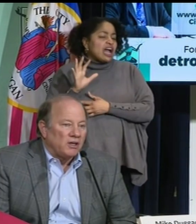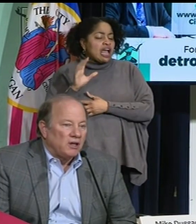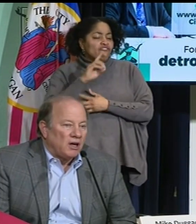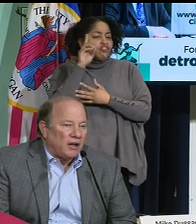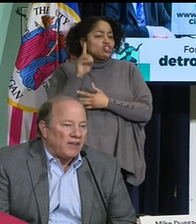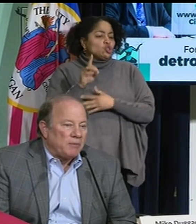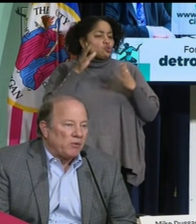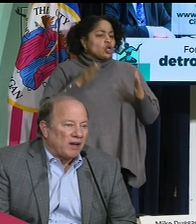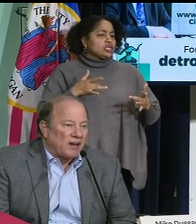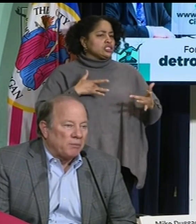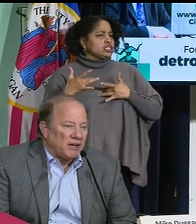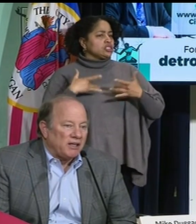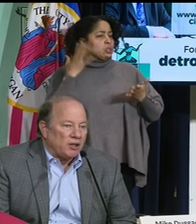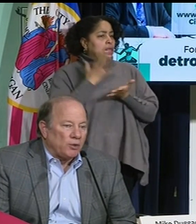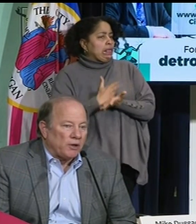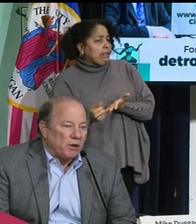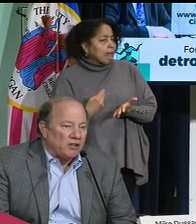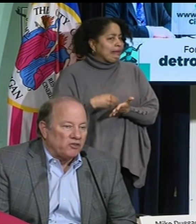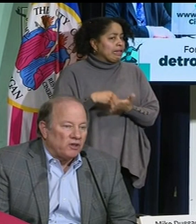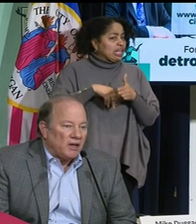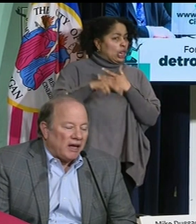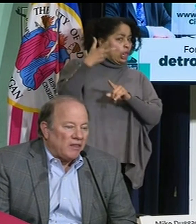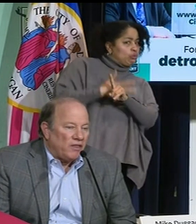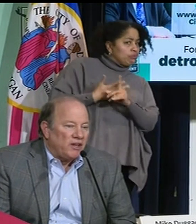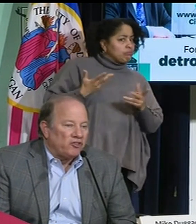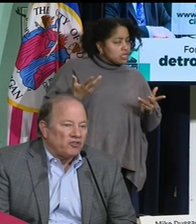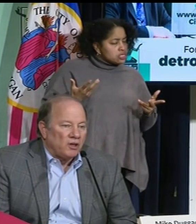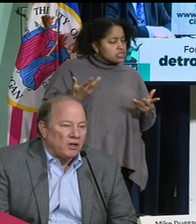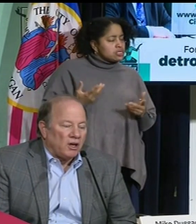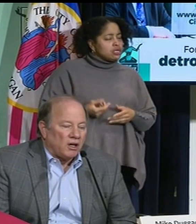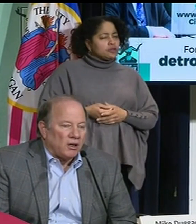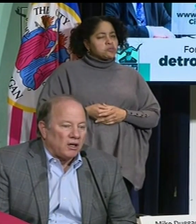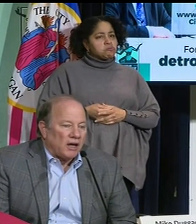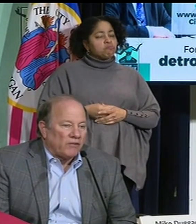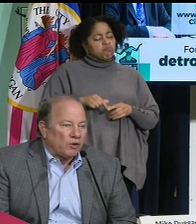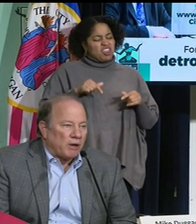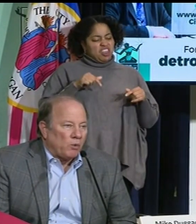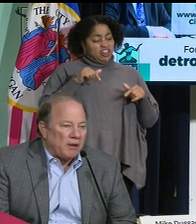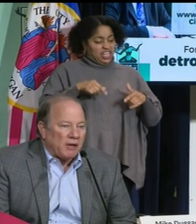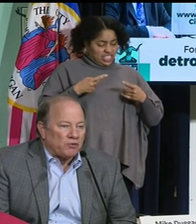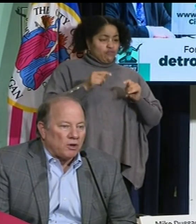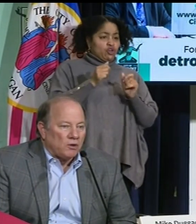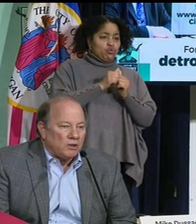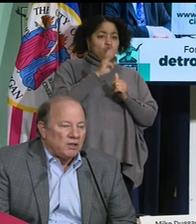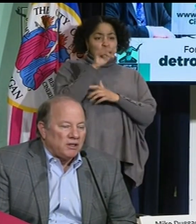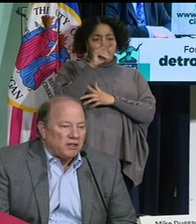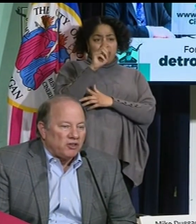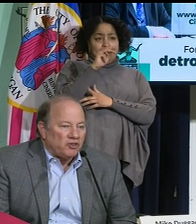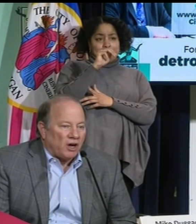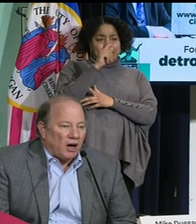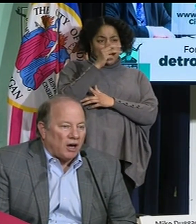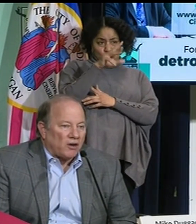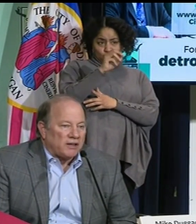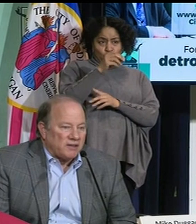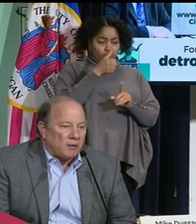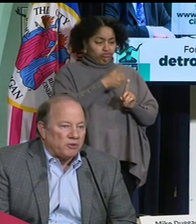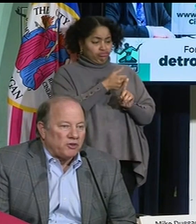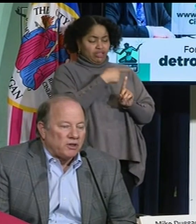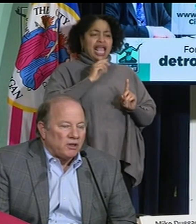concerned they may run out of money in 3 months. And this effort by Wayne Metro is